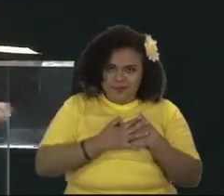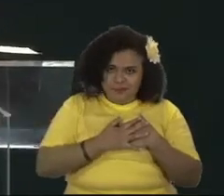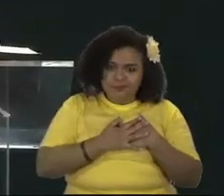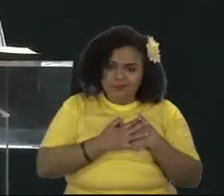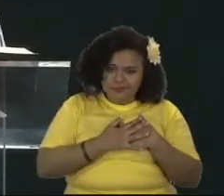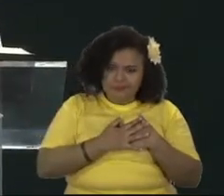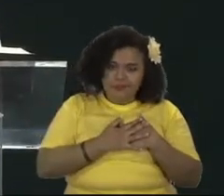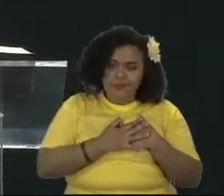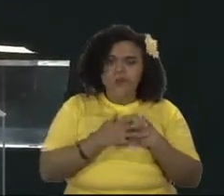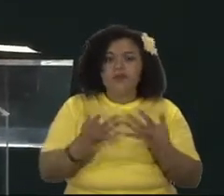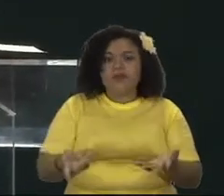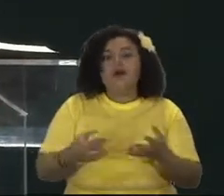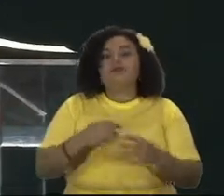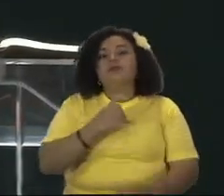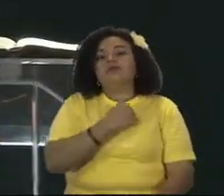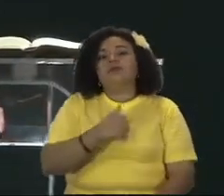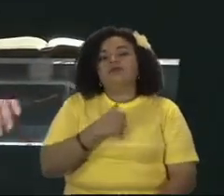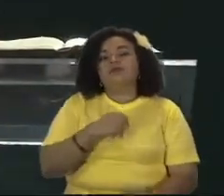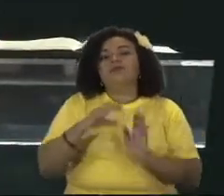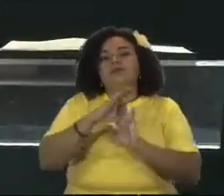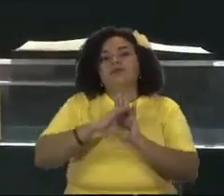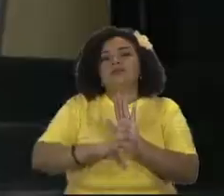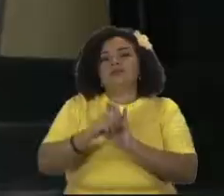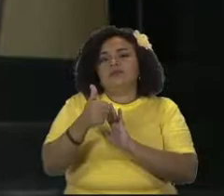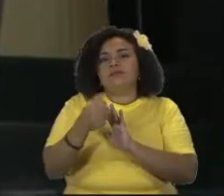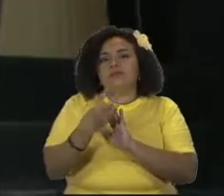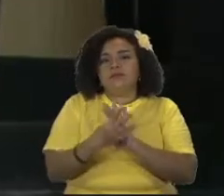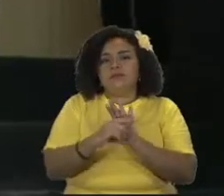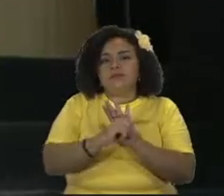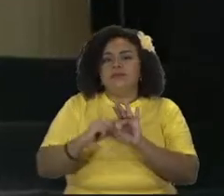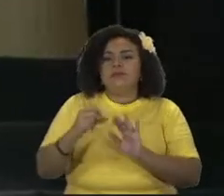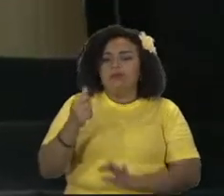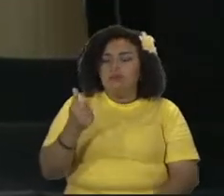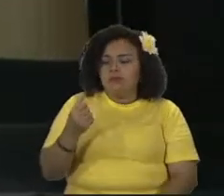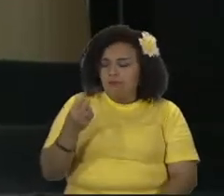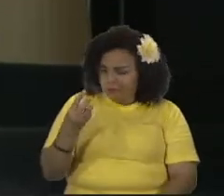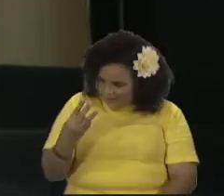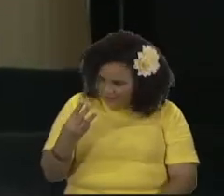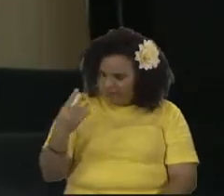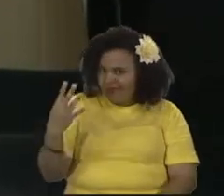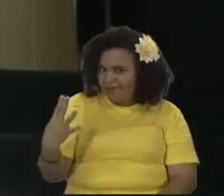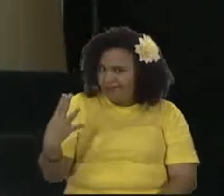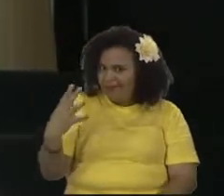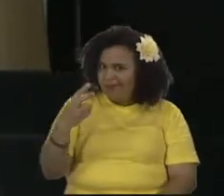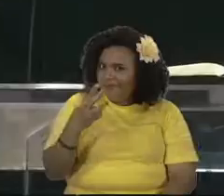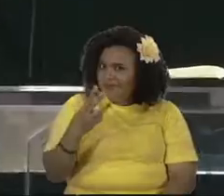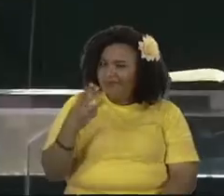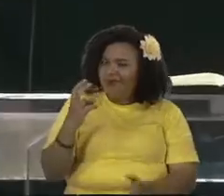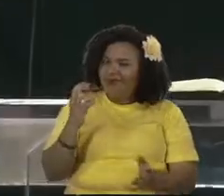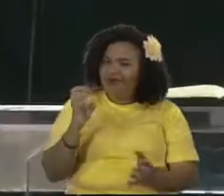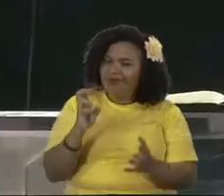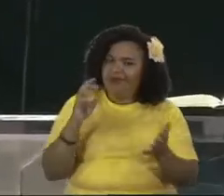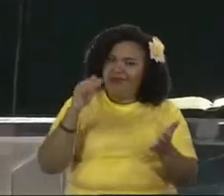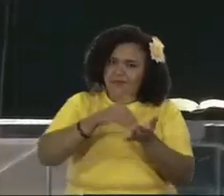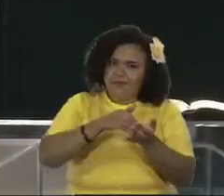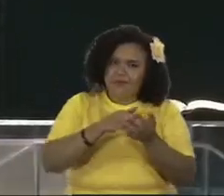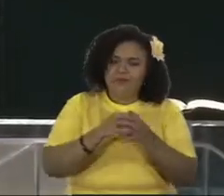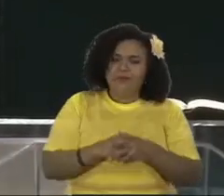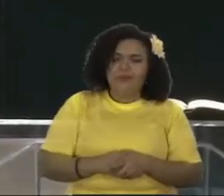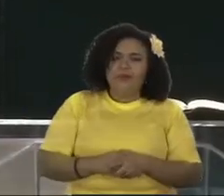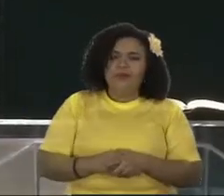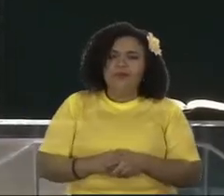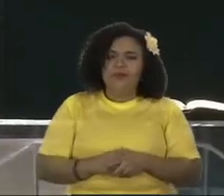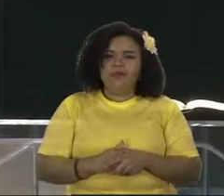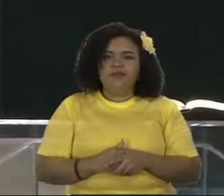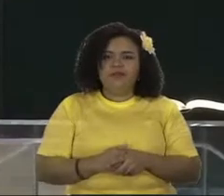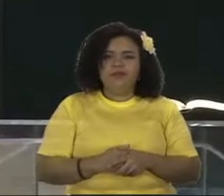In John chapter 13, verse 34, new commandment I give you. It's not